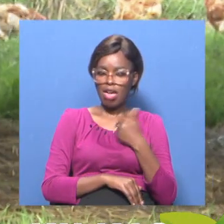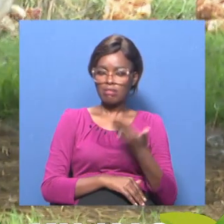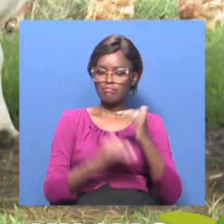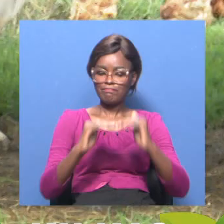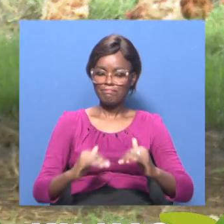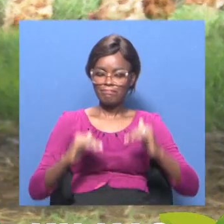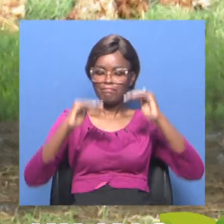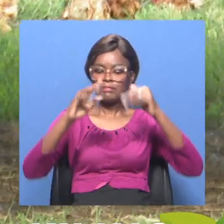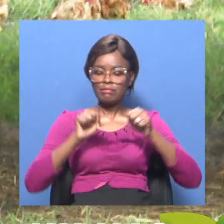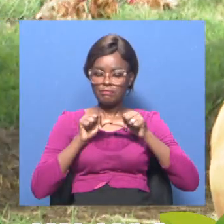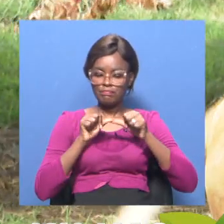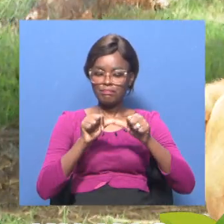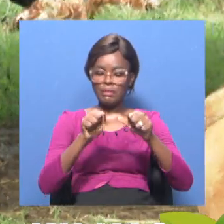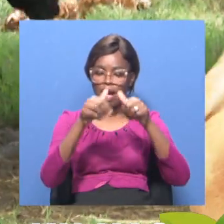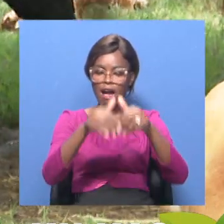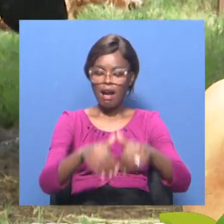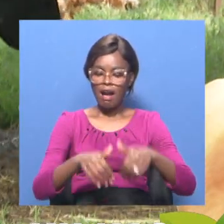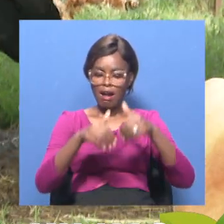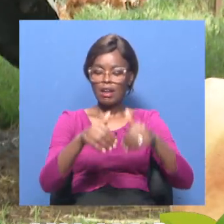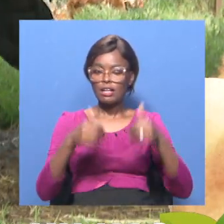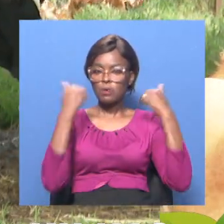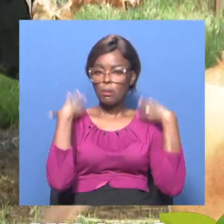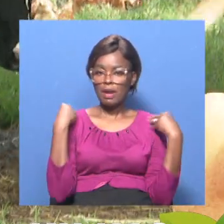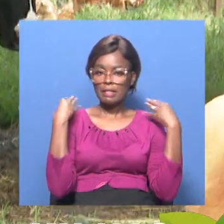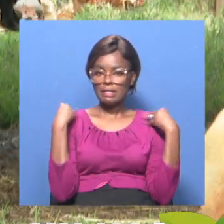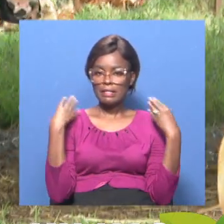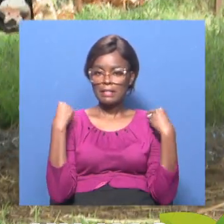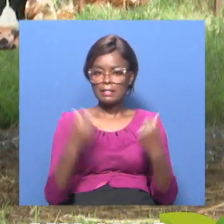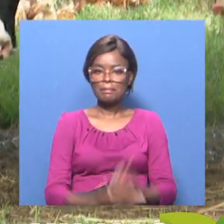advancing sustainable agricultural practices.